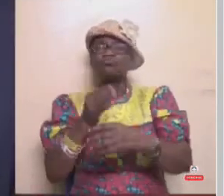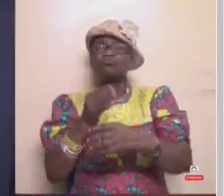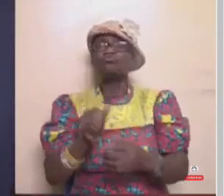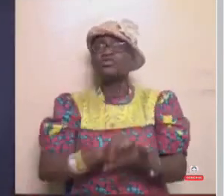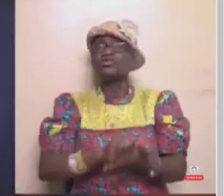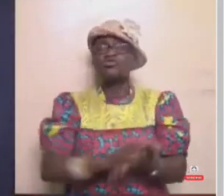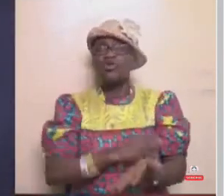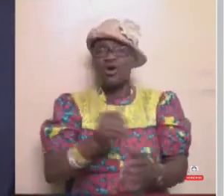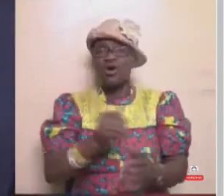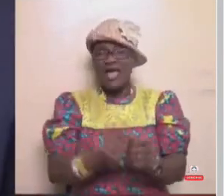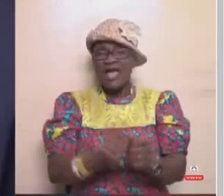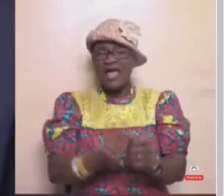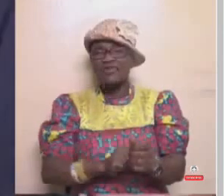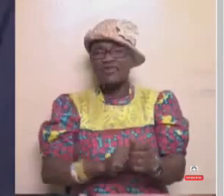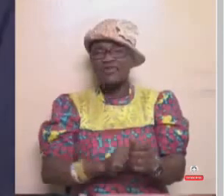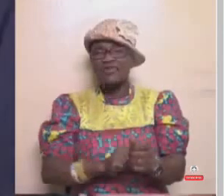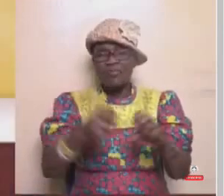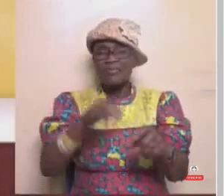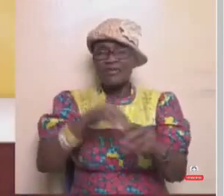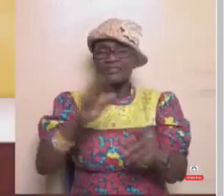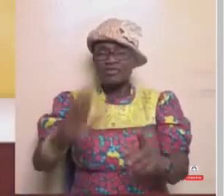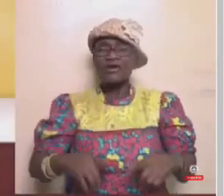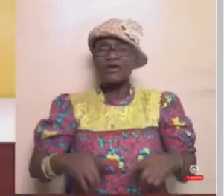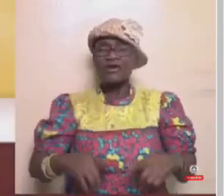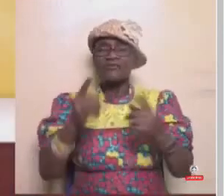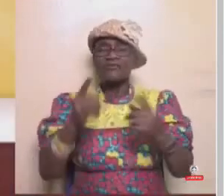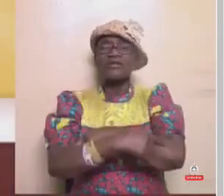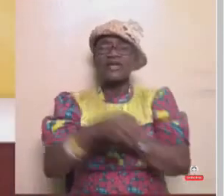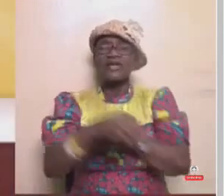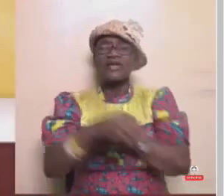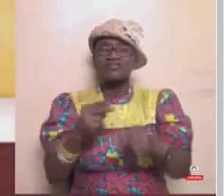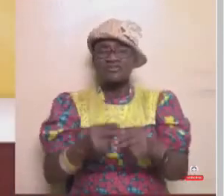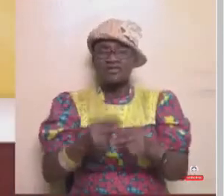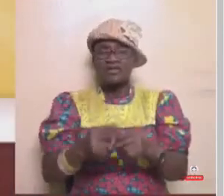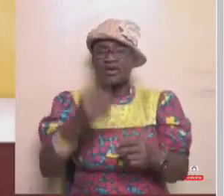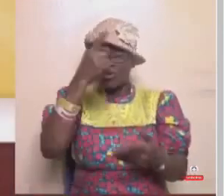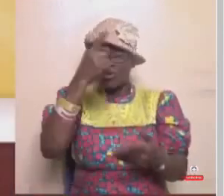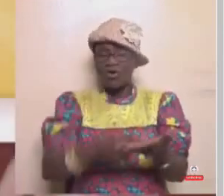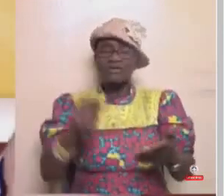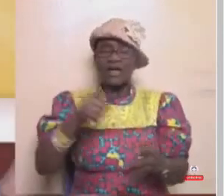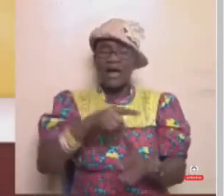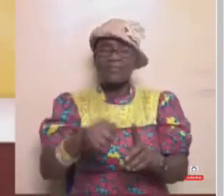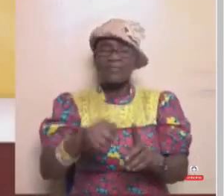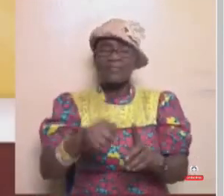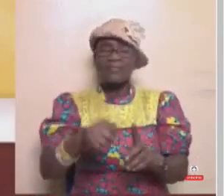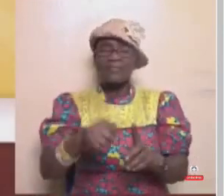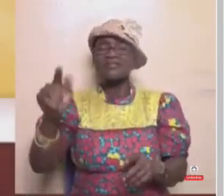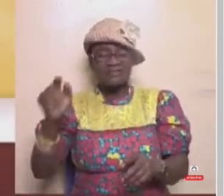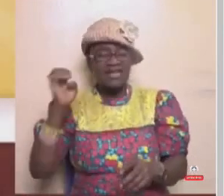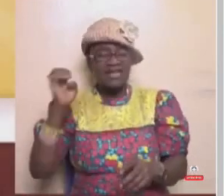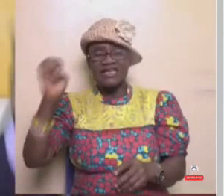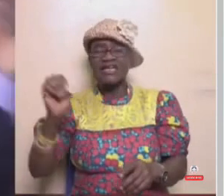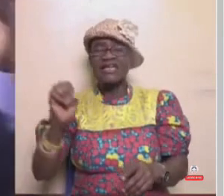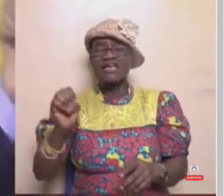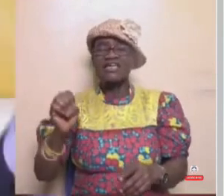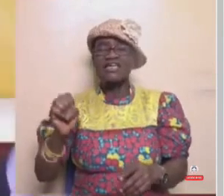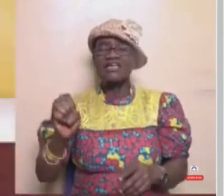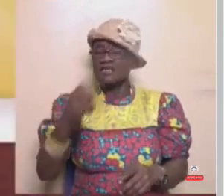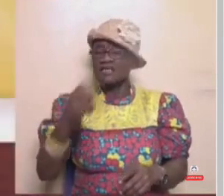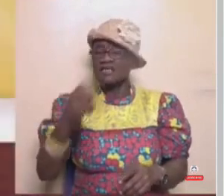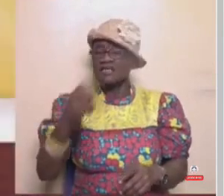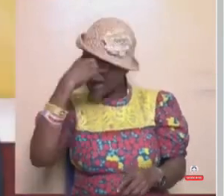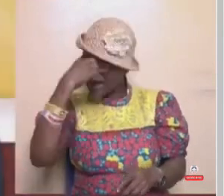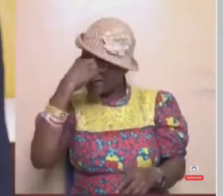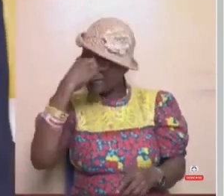Bartimaeus? He did something about his blindness. He couldn't see, but he had ear